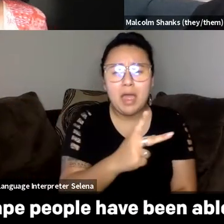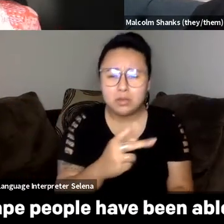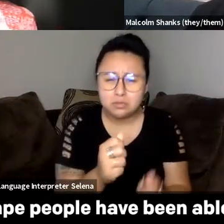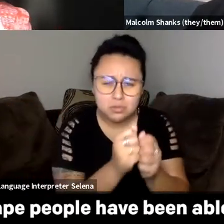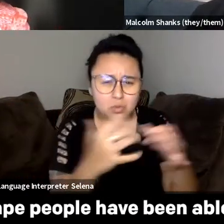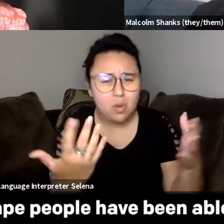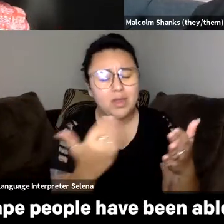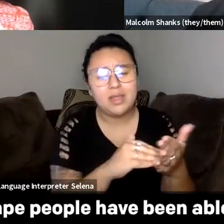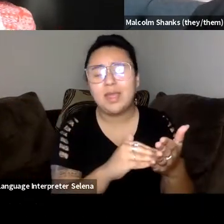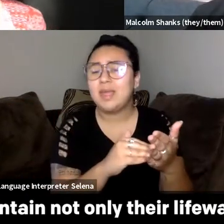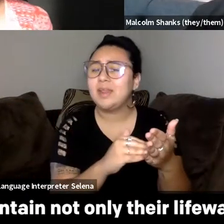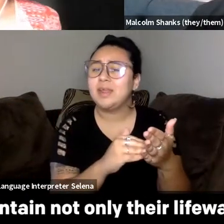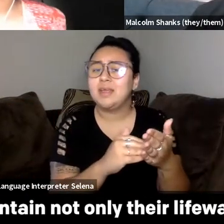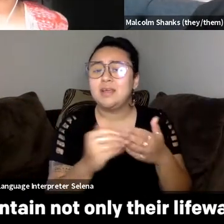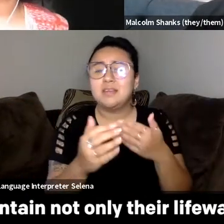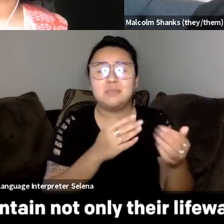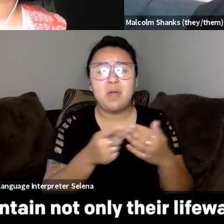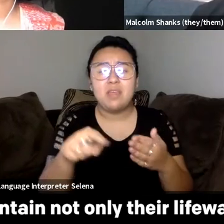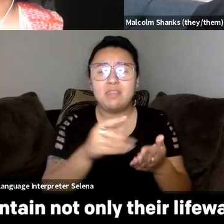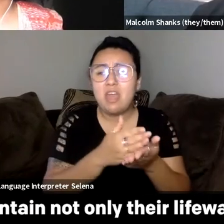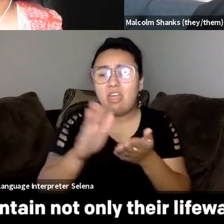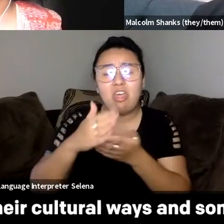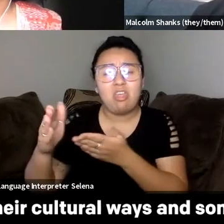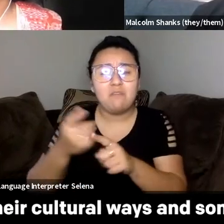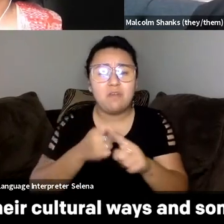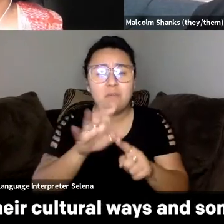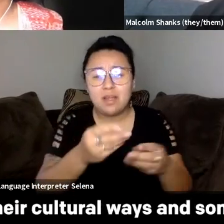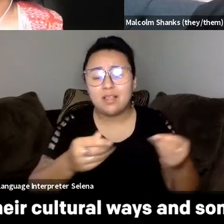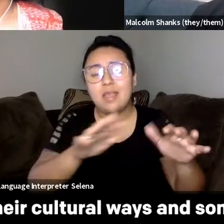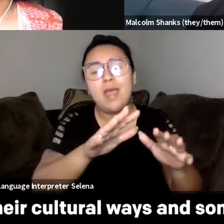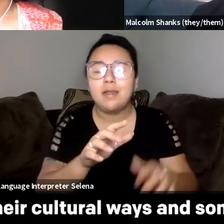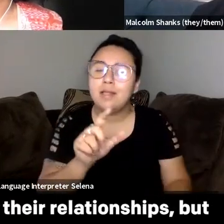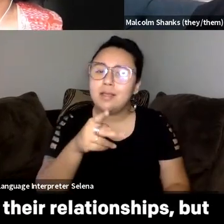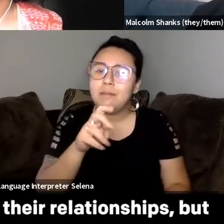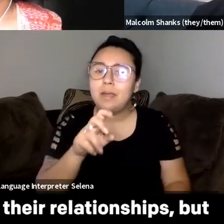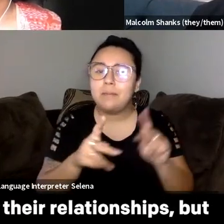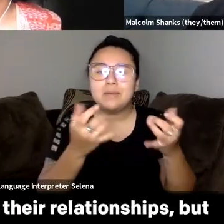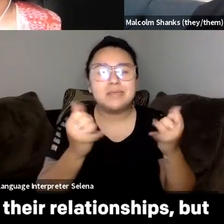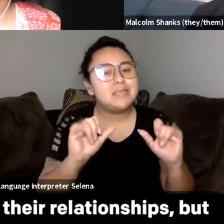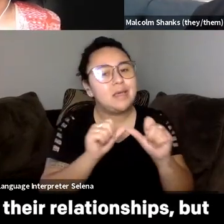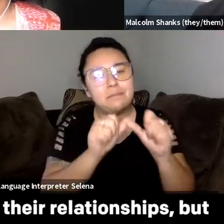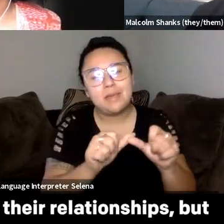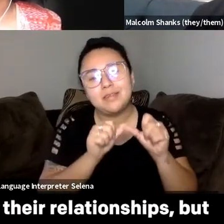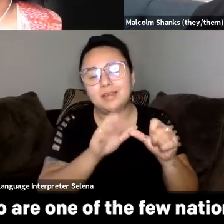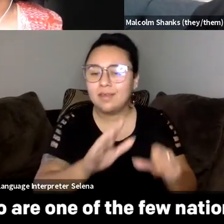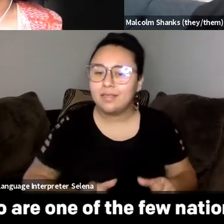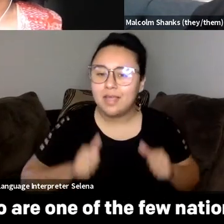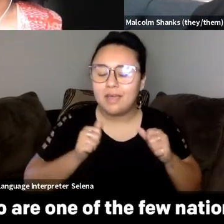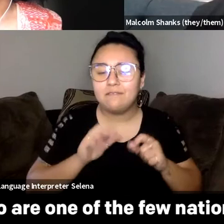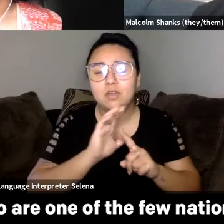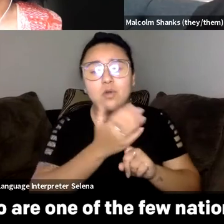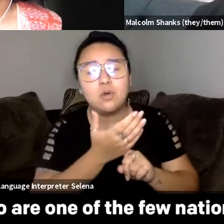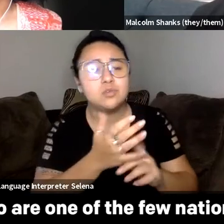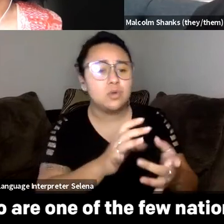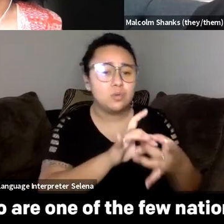that, Lenape people have been able to maintain not only their life ways and their cultural ways and some of their